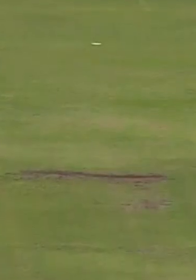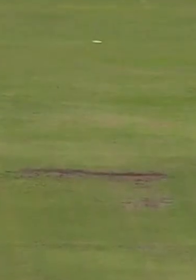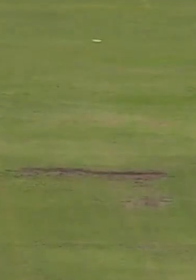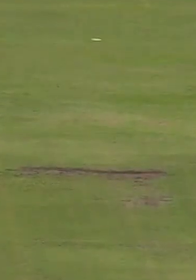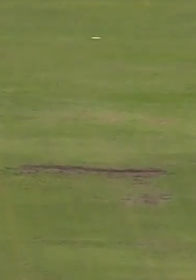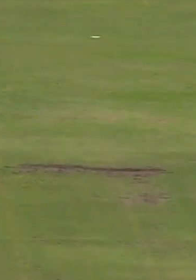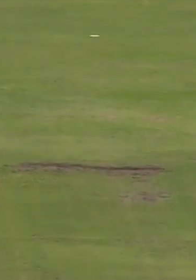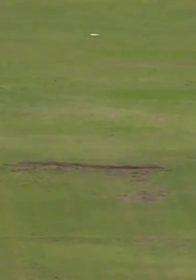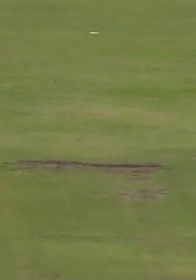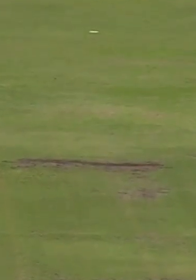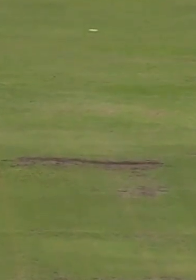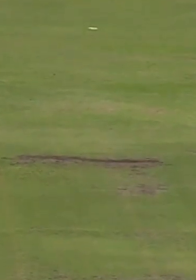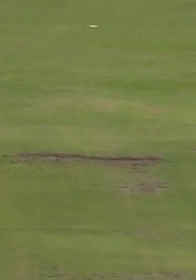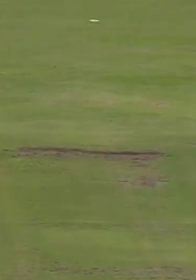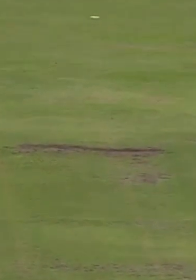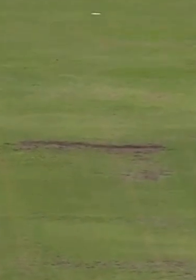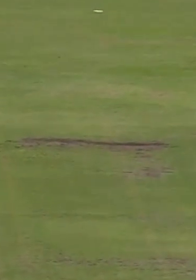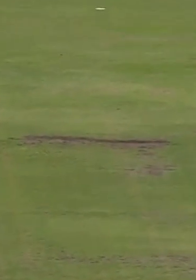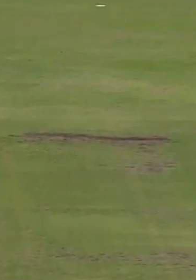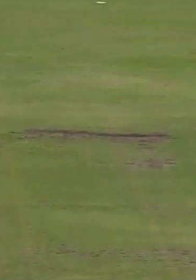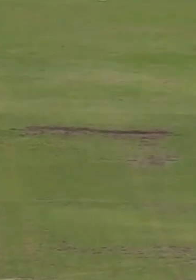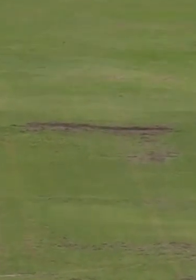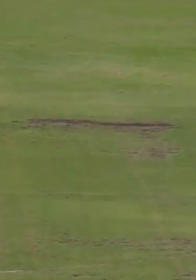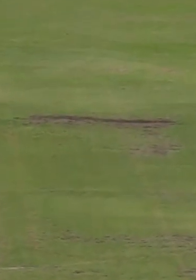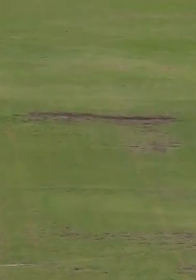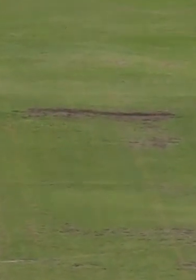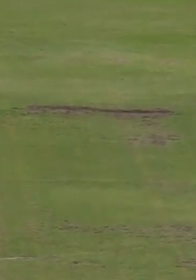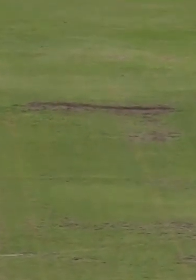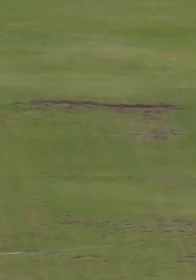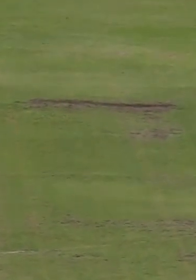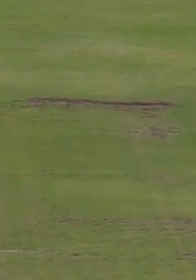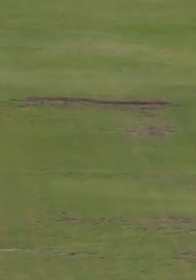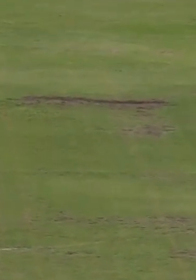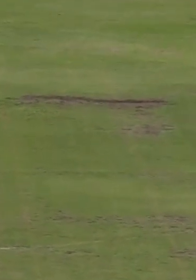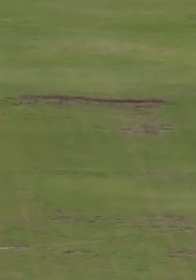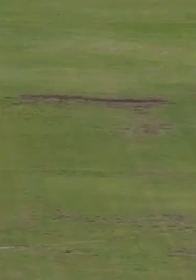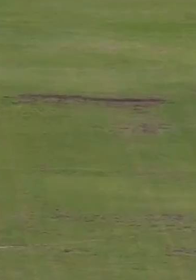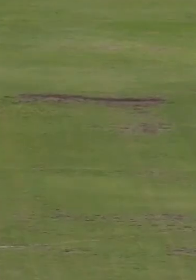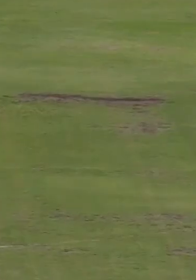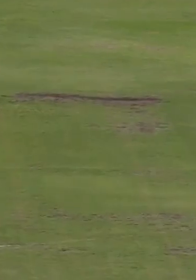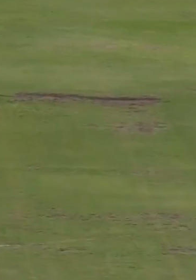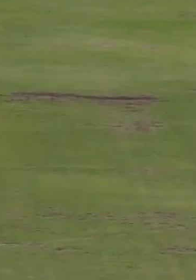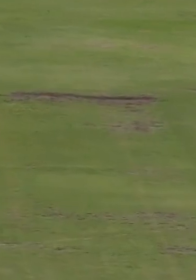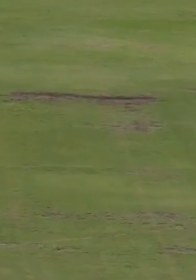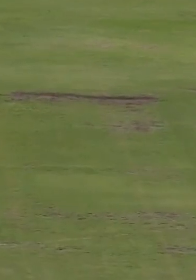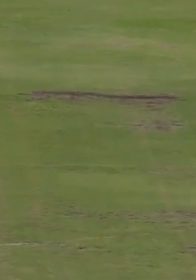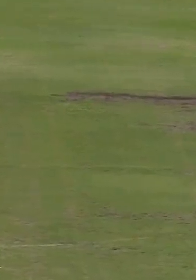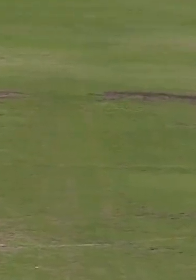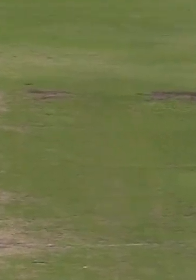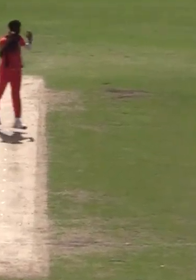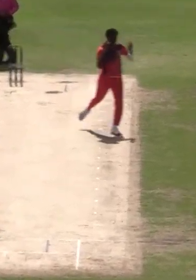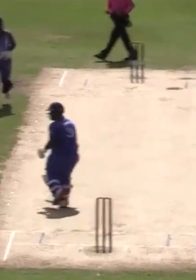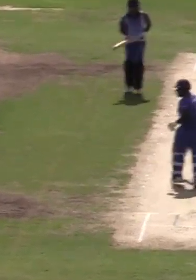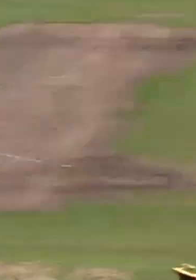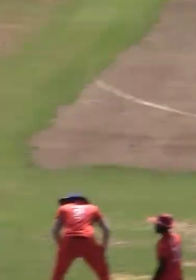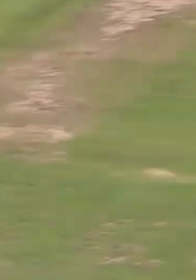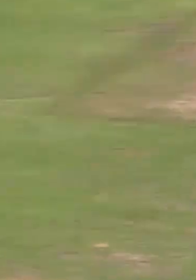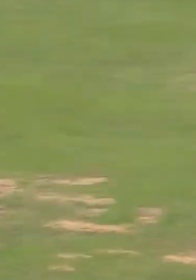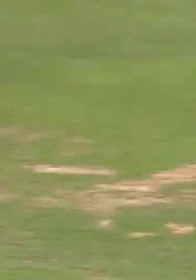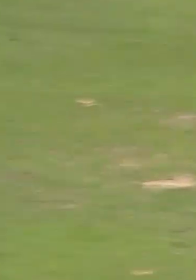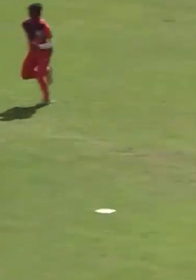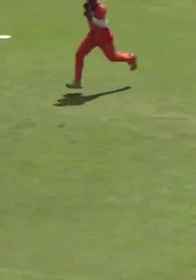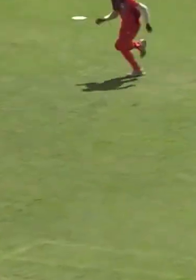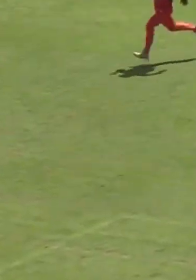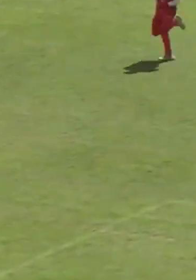The Lodge School sent into bat first, 2 slips and a gully. DeMarco Wiggins, the opener, on strike. This is a